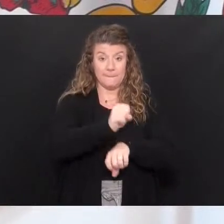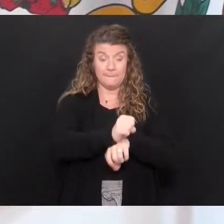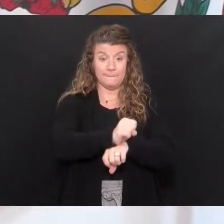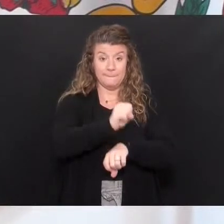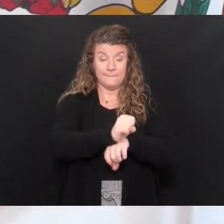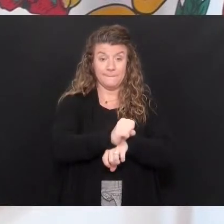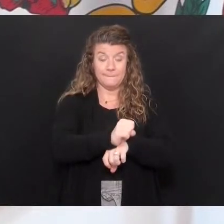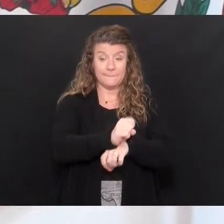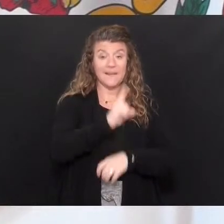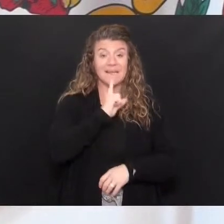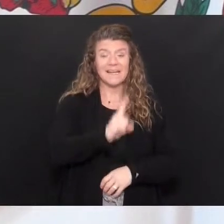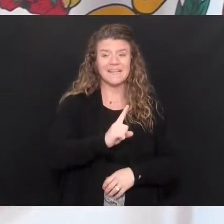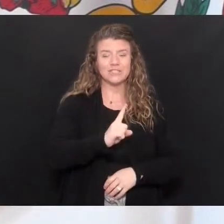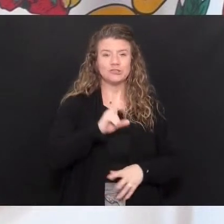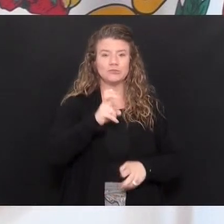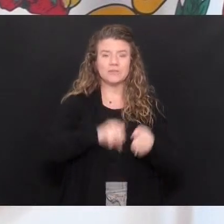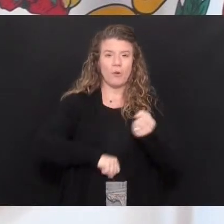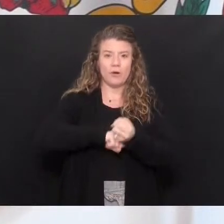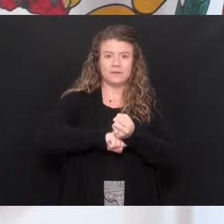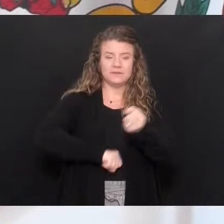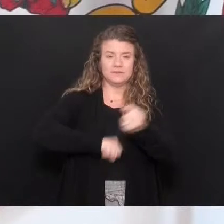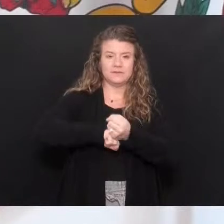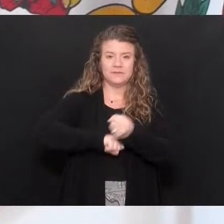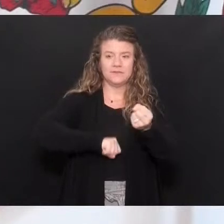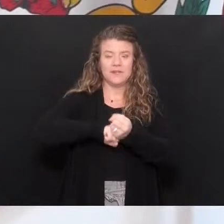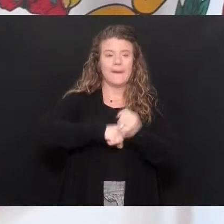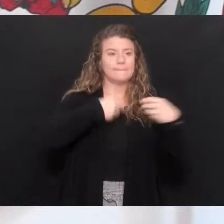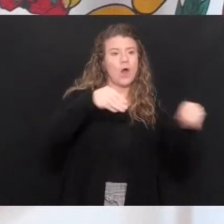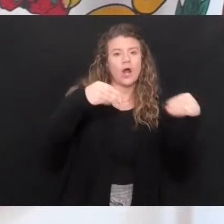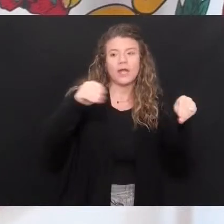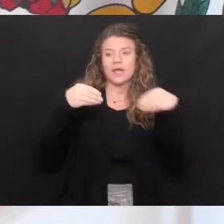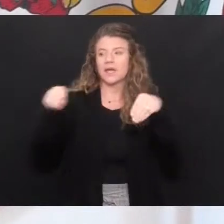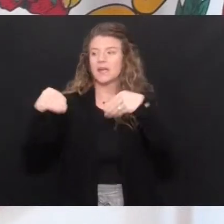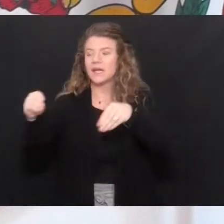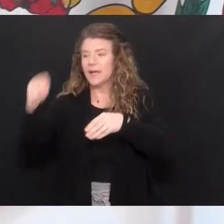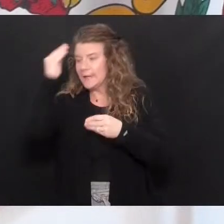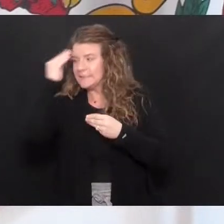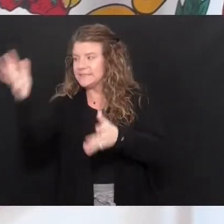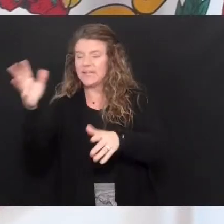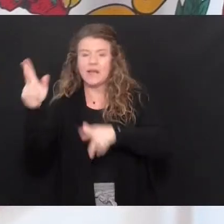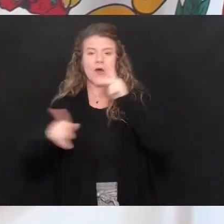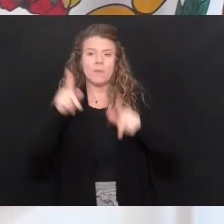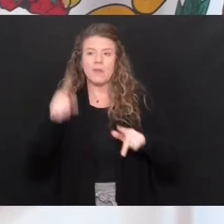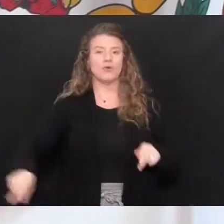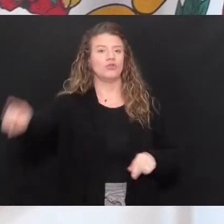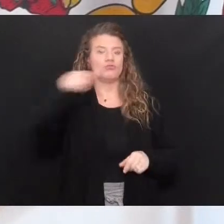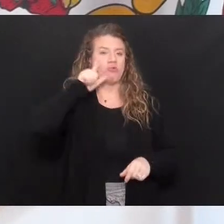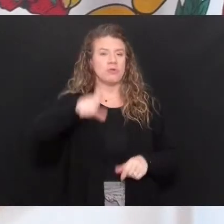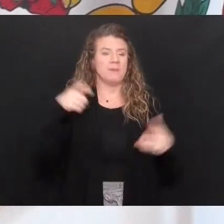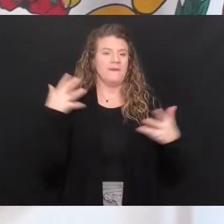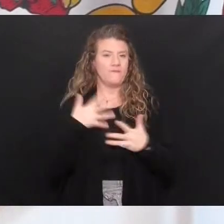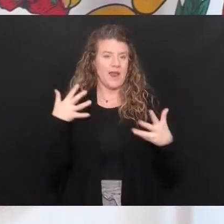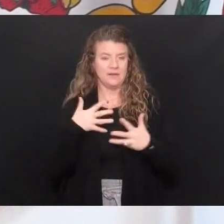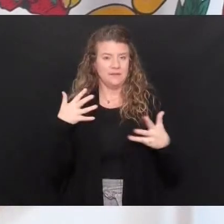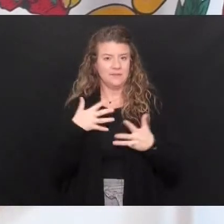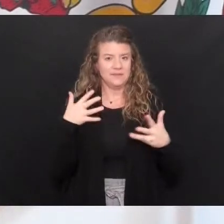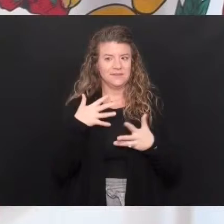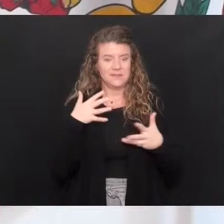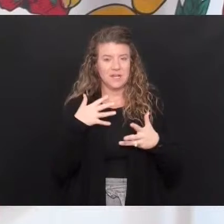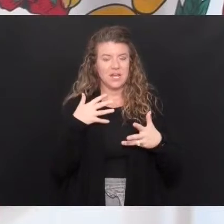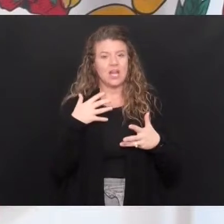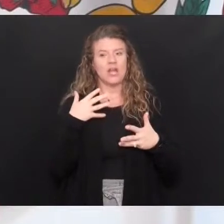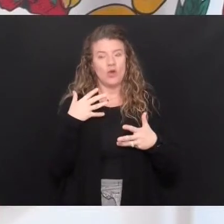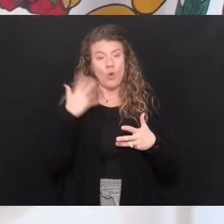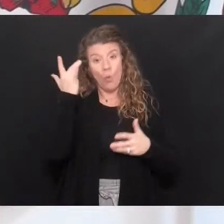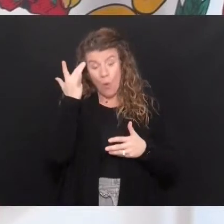to cheerlead, to market, to tell people not to be afraid, to absolutely get